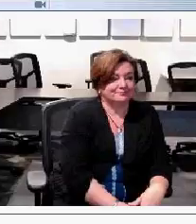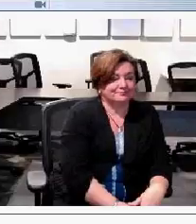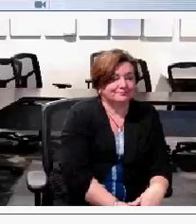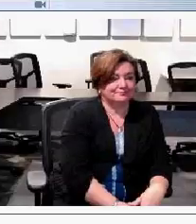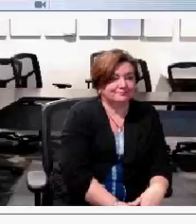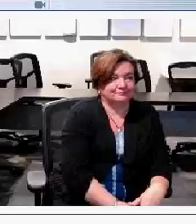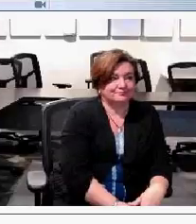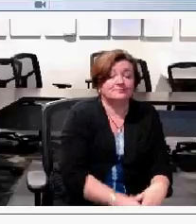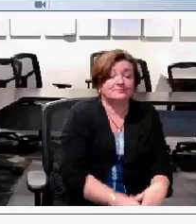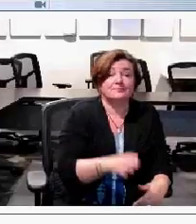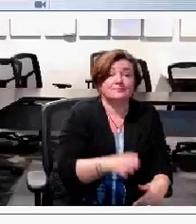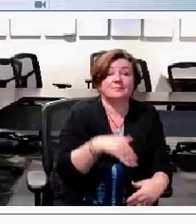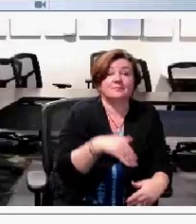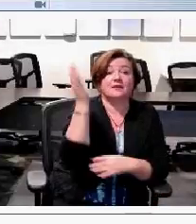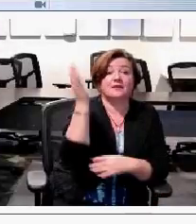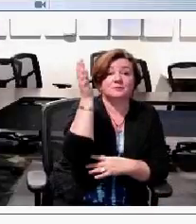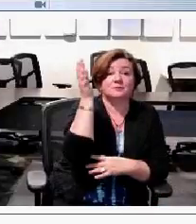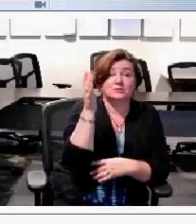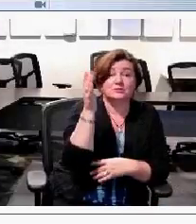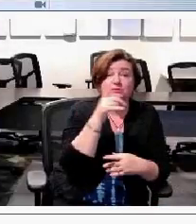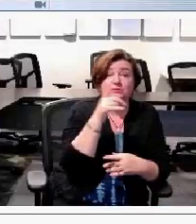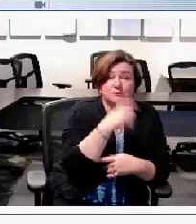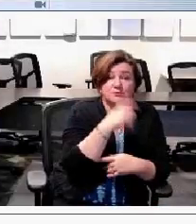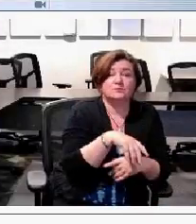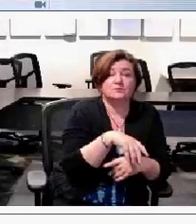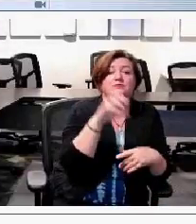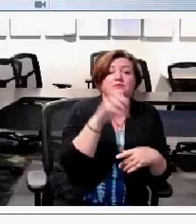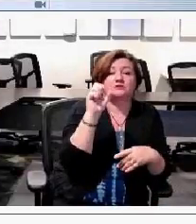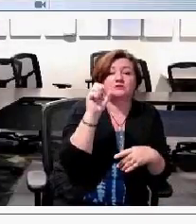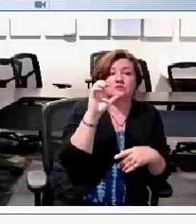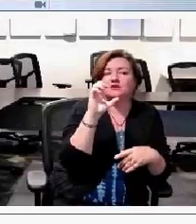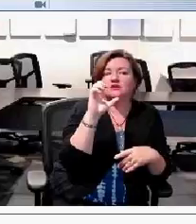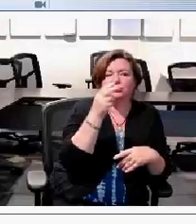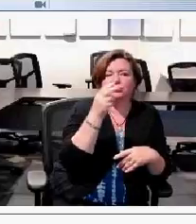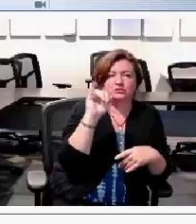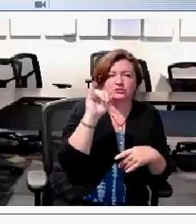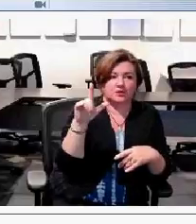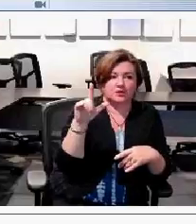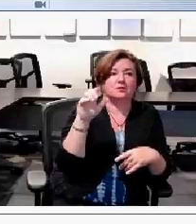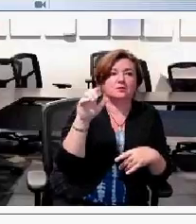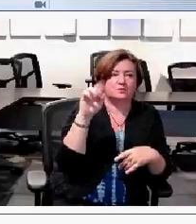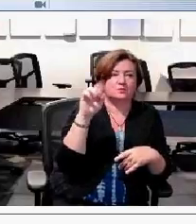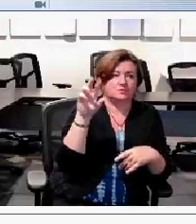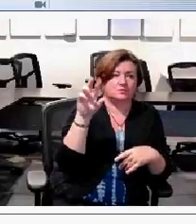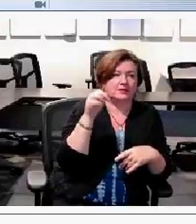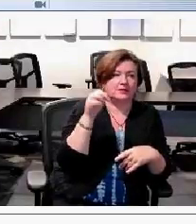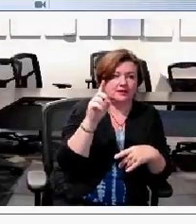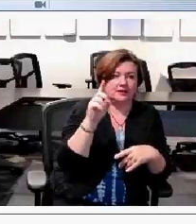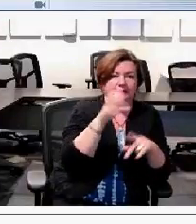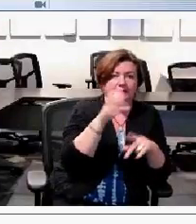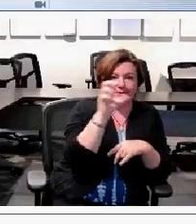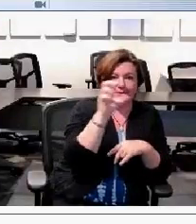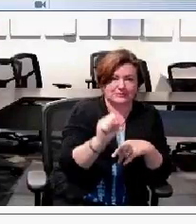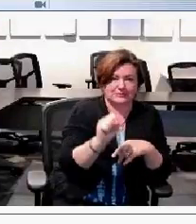The next person we're going to have present is Cheryl Redhead from Connect Society, and Connect Society is